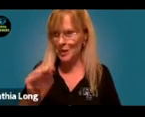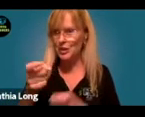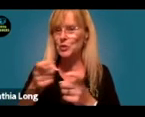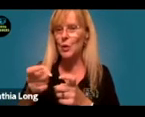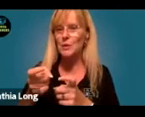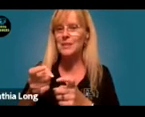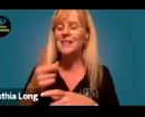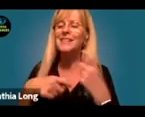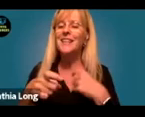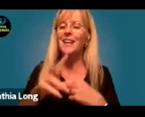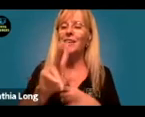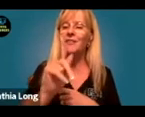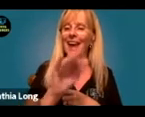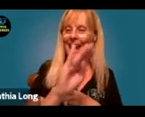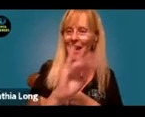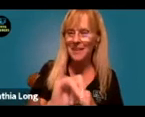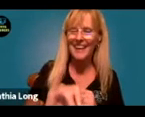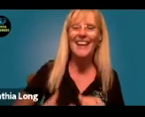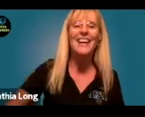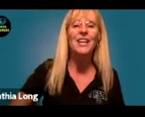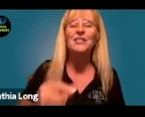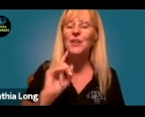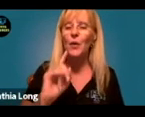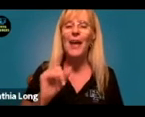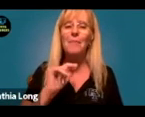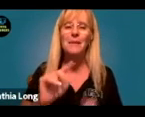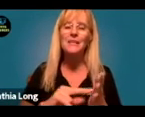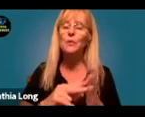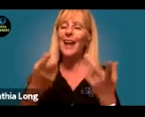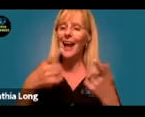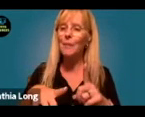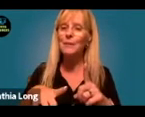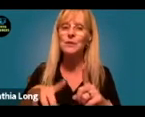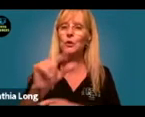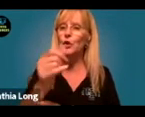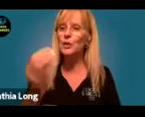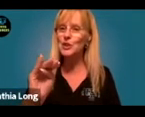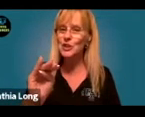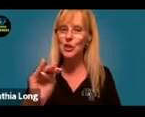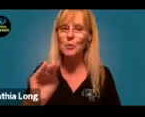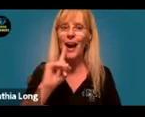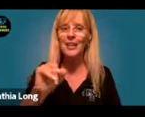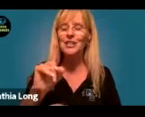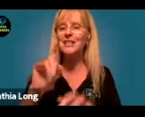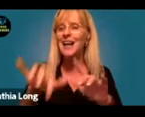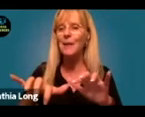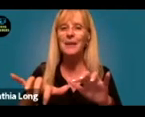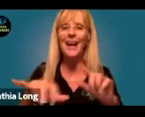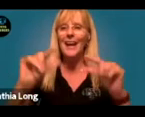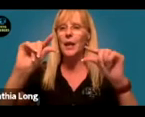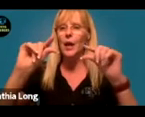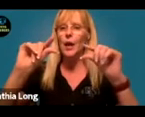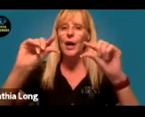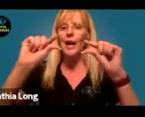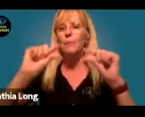Zoom controls instead of Kami. So that means when that happens, when you're on Zoom, you're actually typing